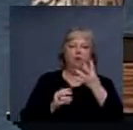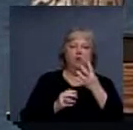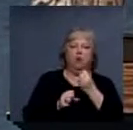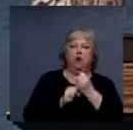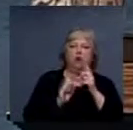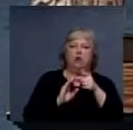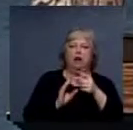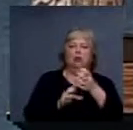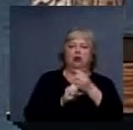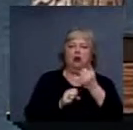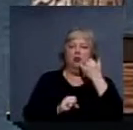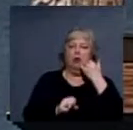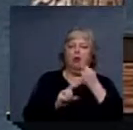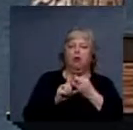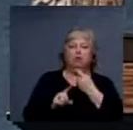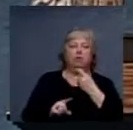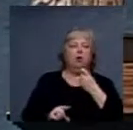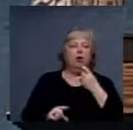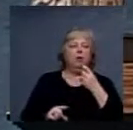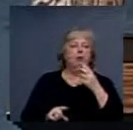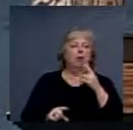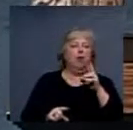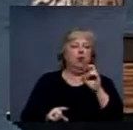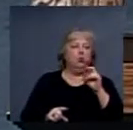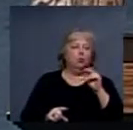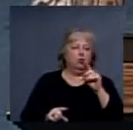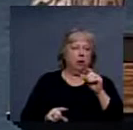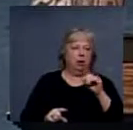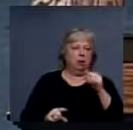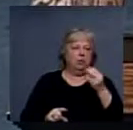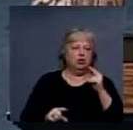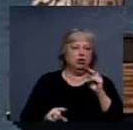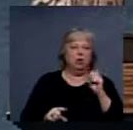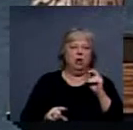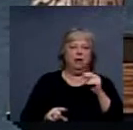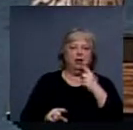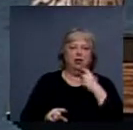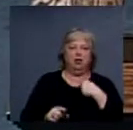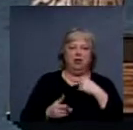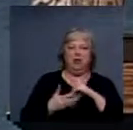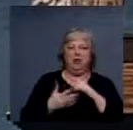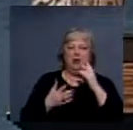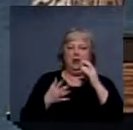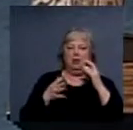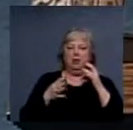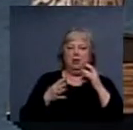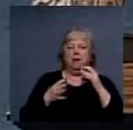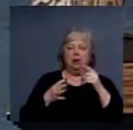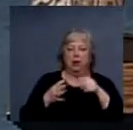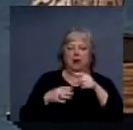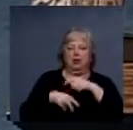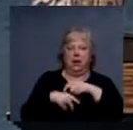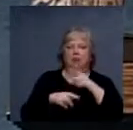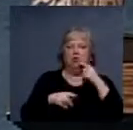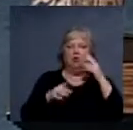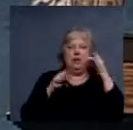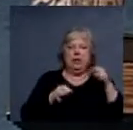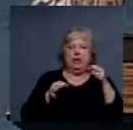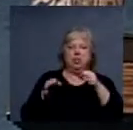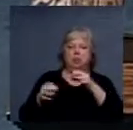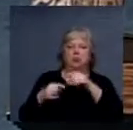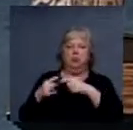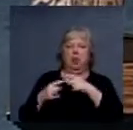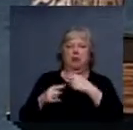Brenda Johnson, home rehabilitation technician, informing me that decisions were being made about my much-needed